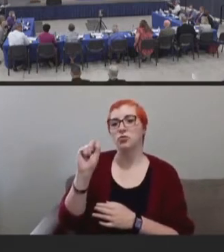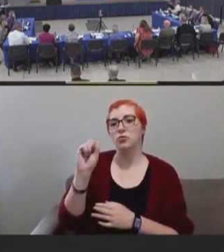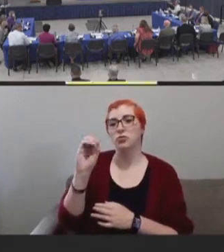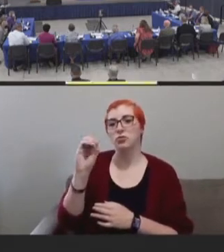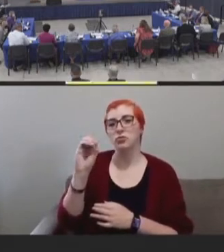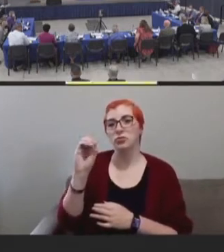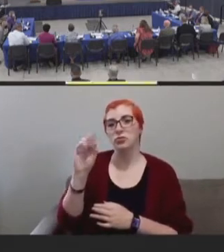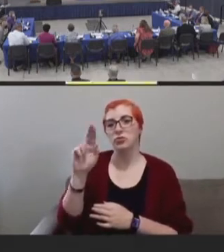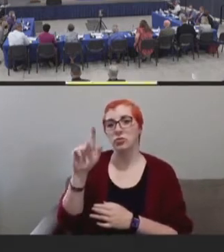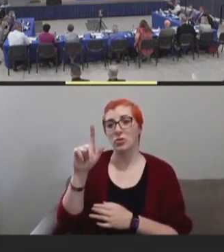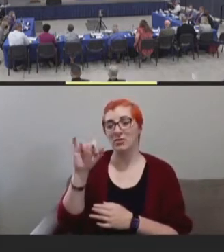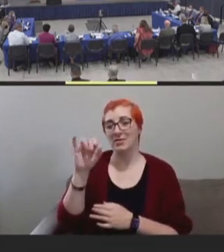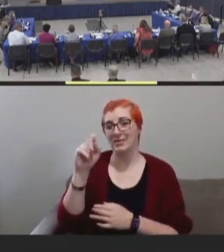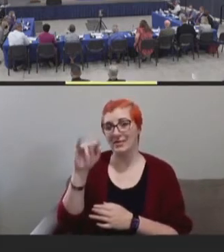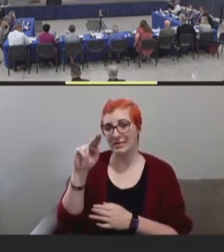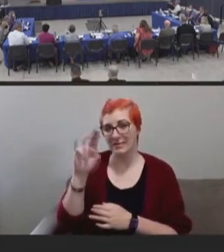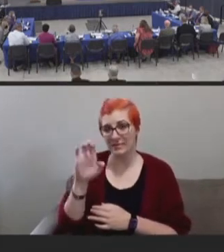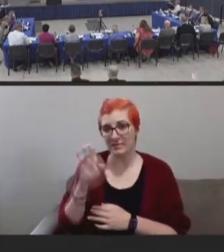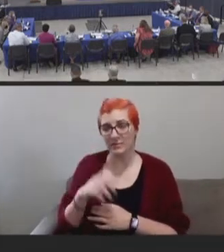Present.